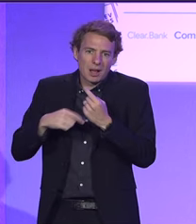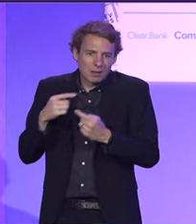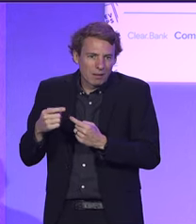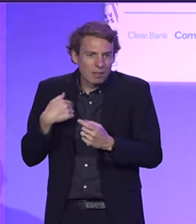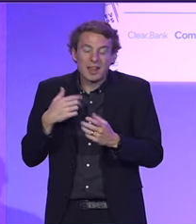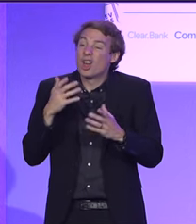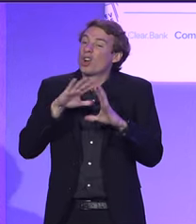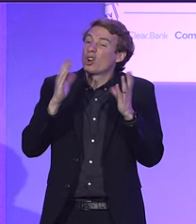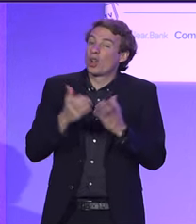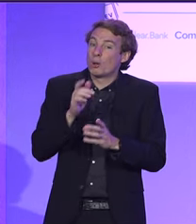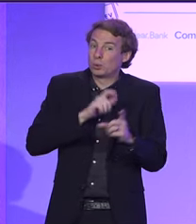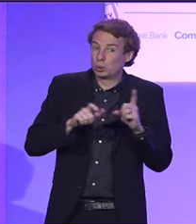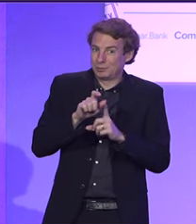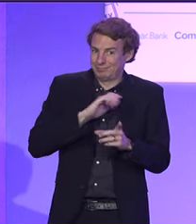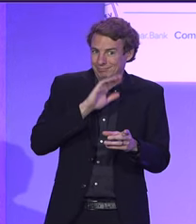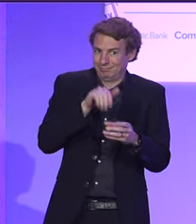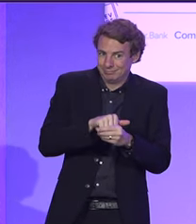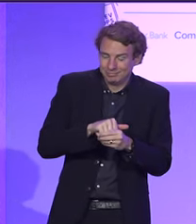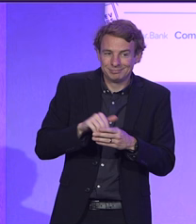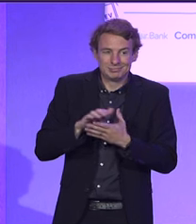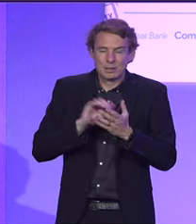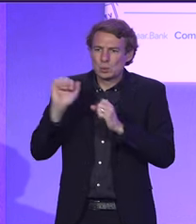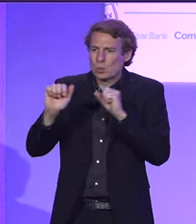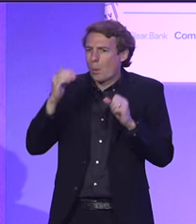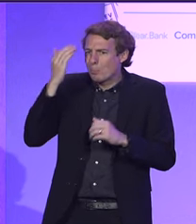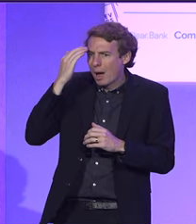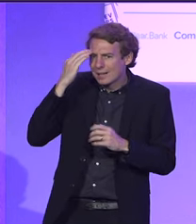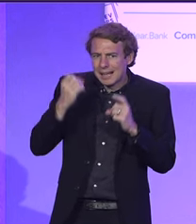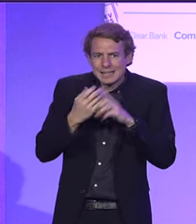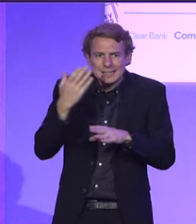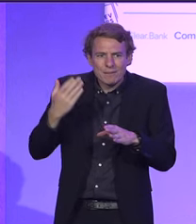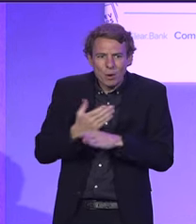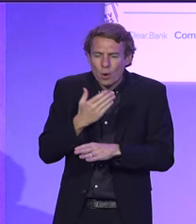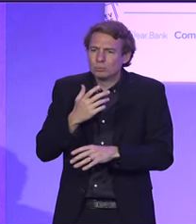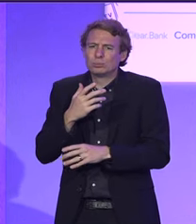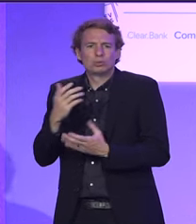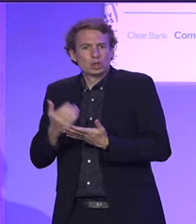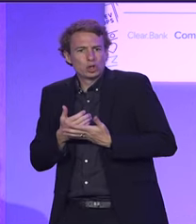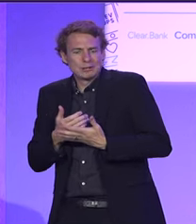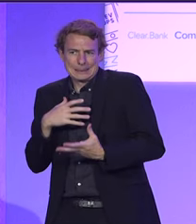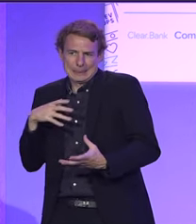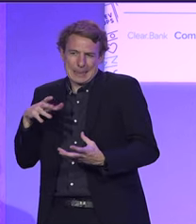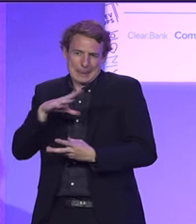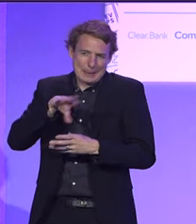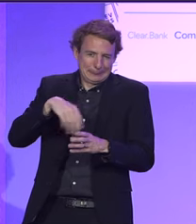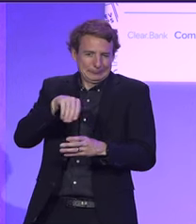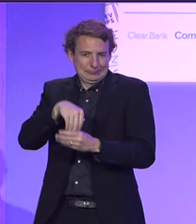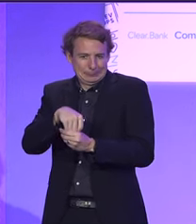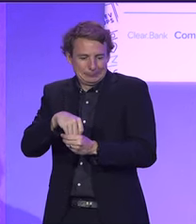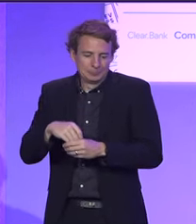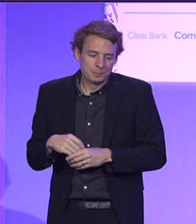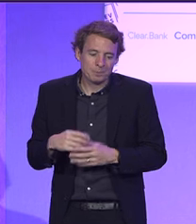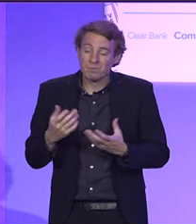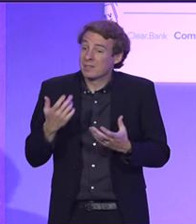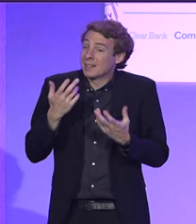lovely sharing mindset of you wonderful humans in DevOps and bringing security into the fold. If that's something that actually interests you, we do have an